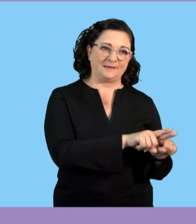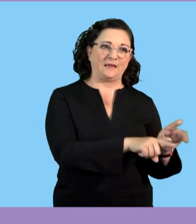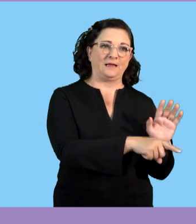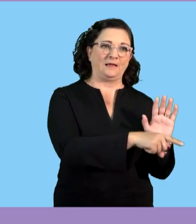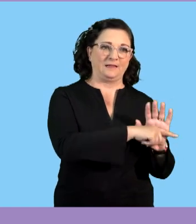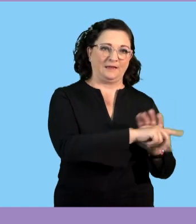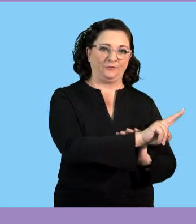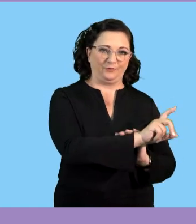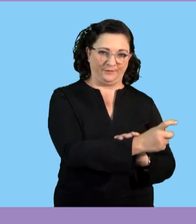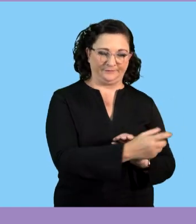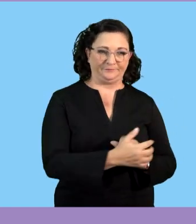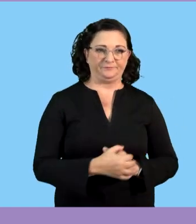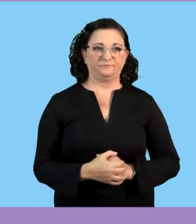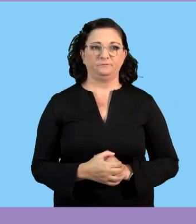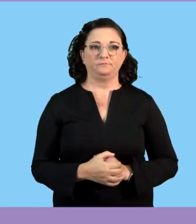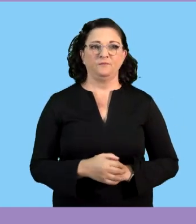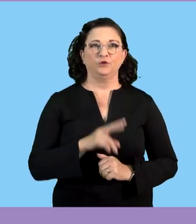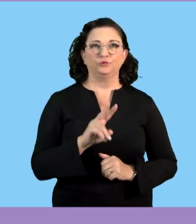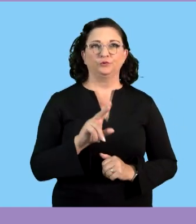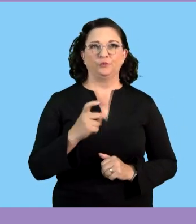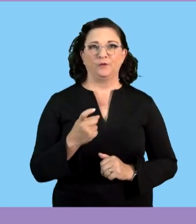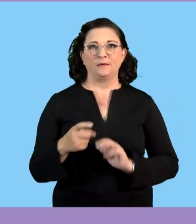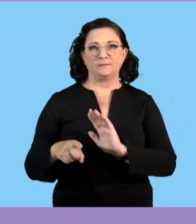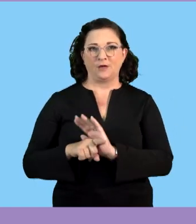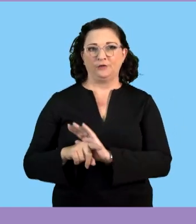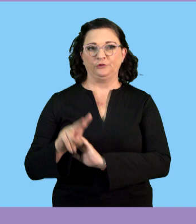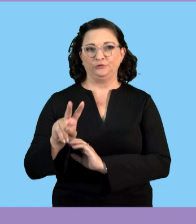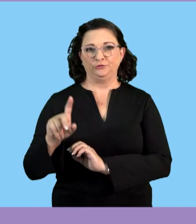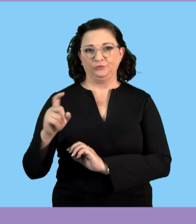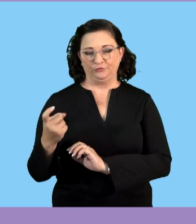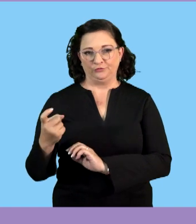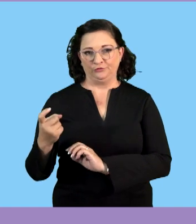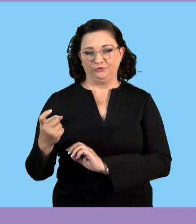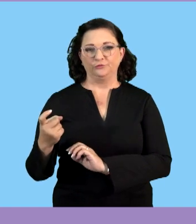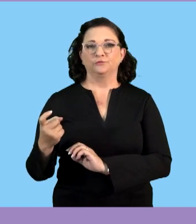other side of the equal sign. Now 2x minus 2x, when